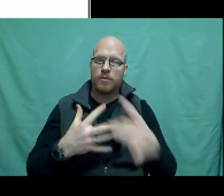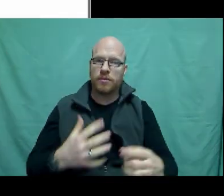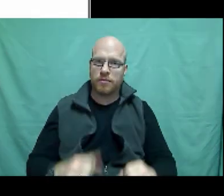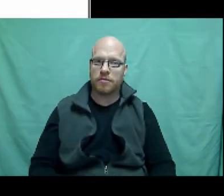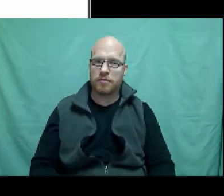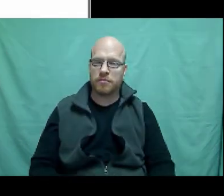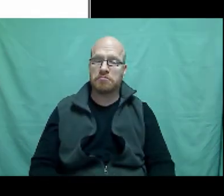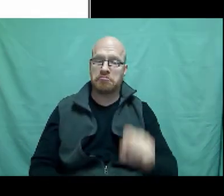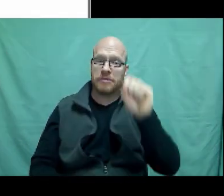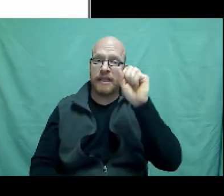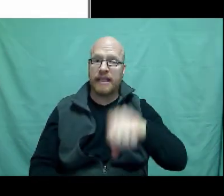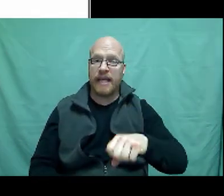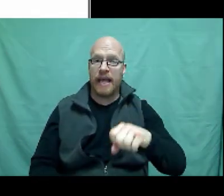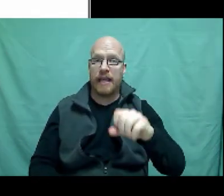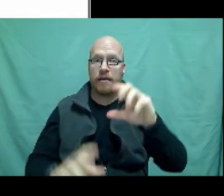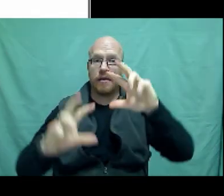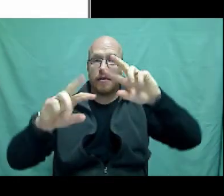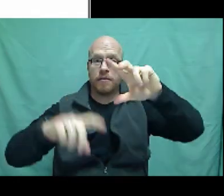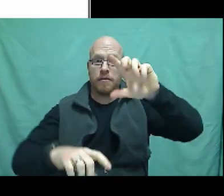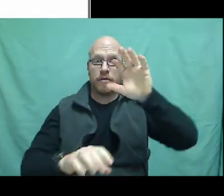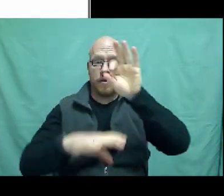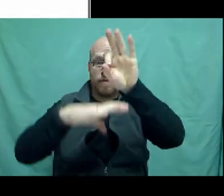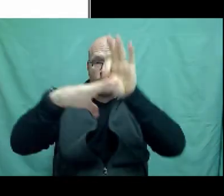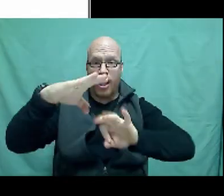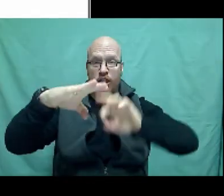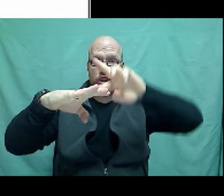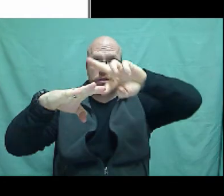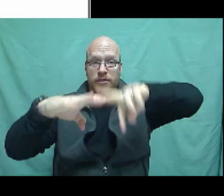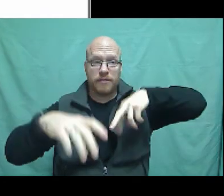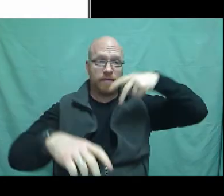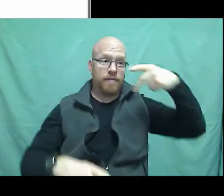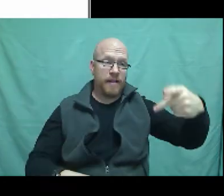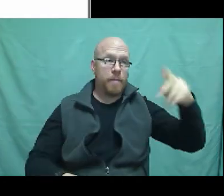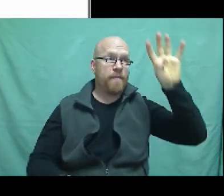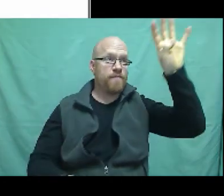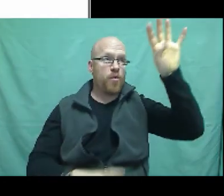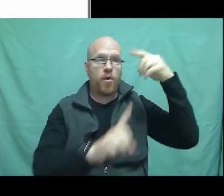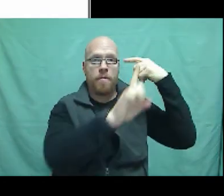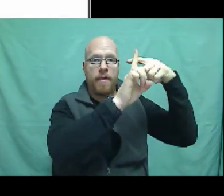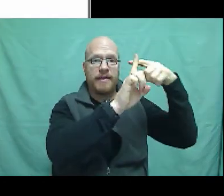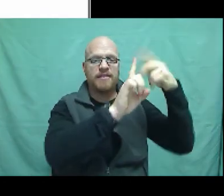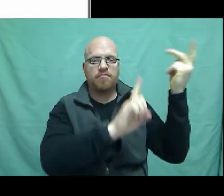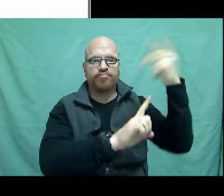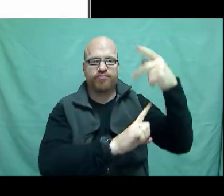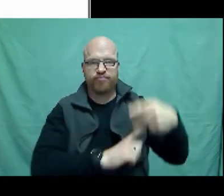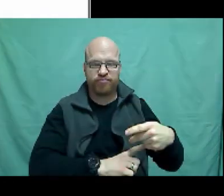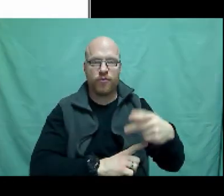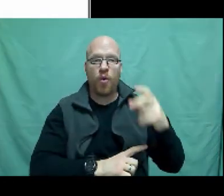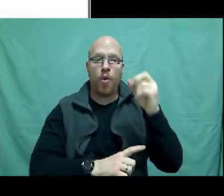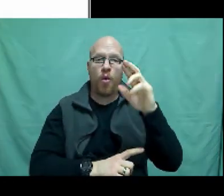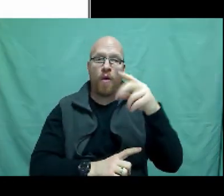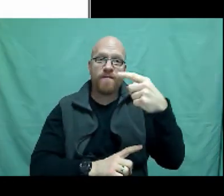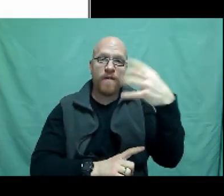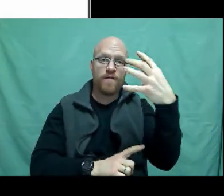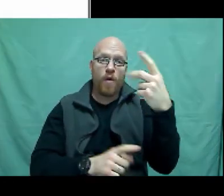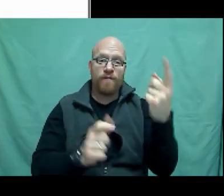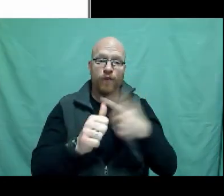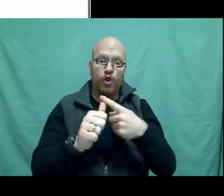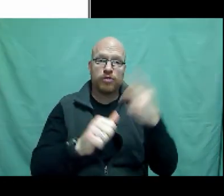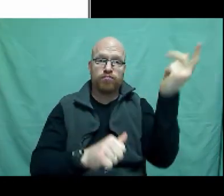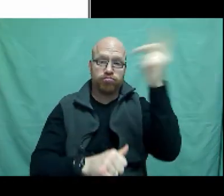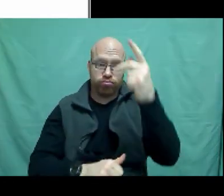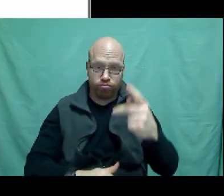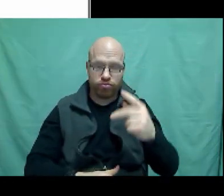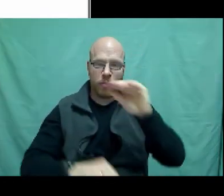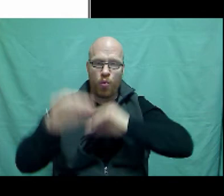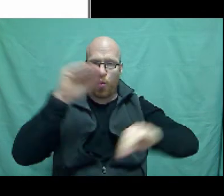we have some choices here. We could flip the fraction over and write 4 as a